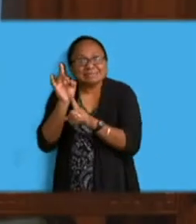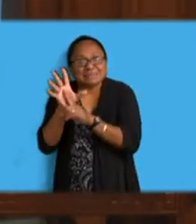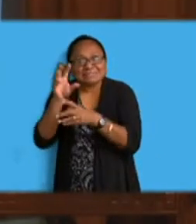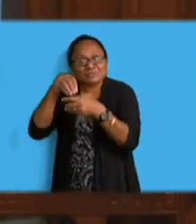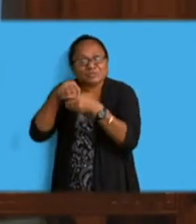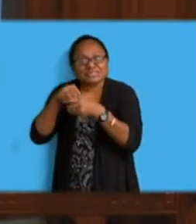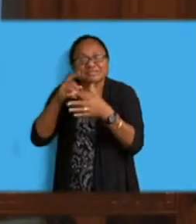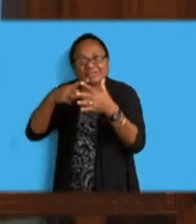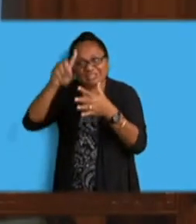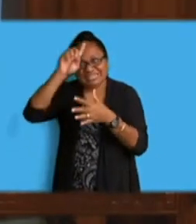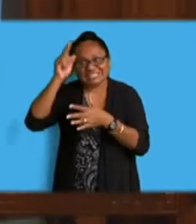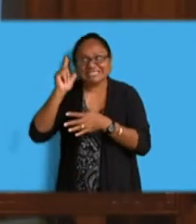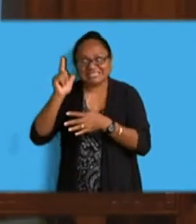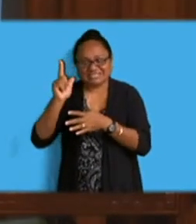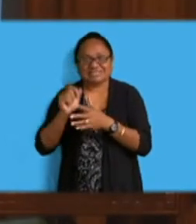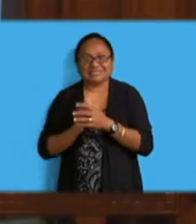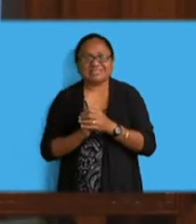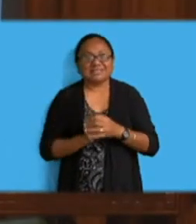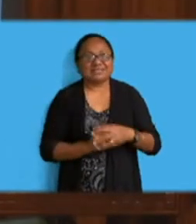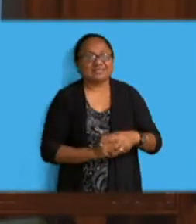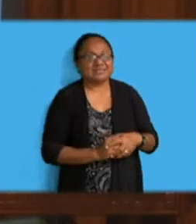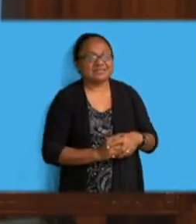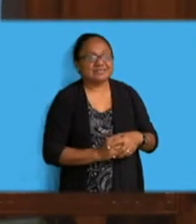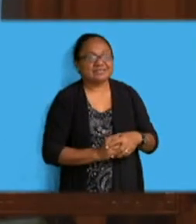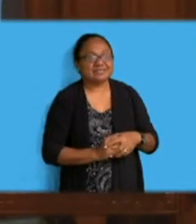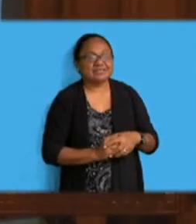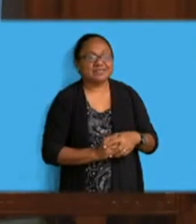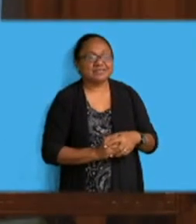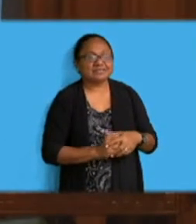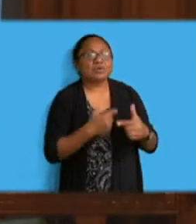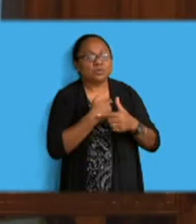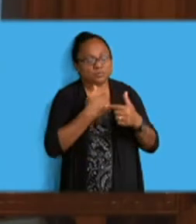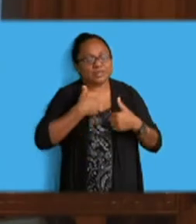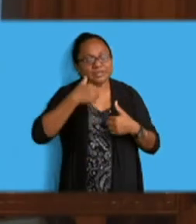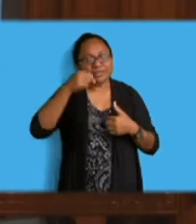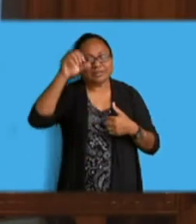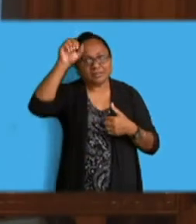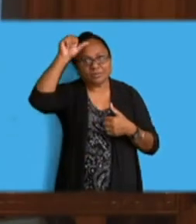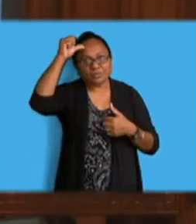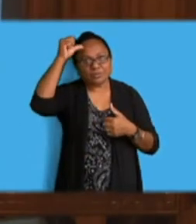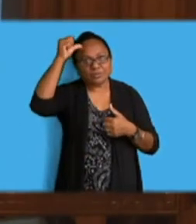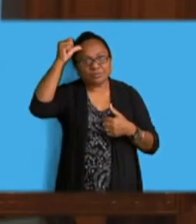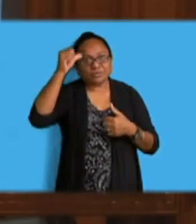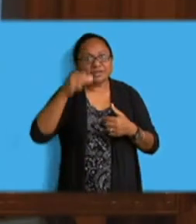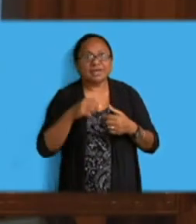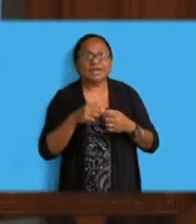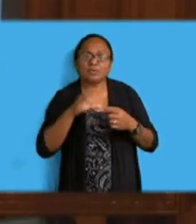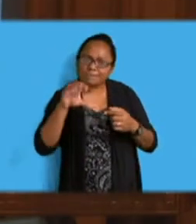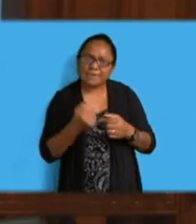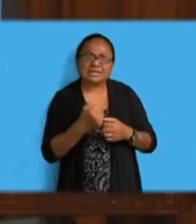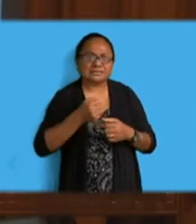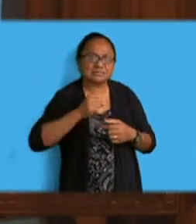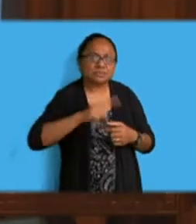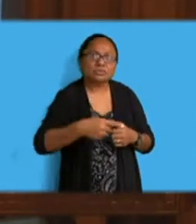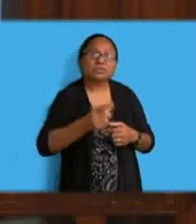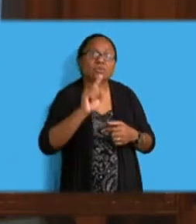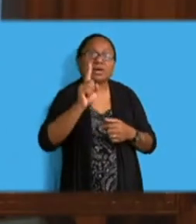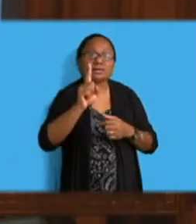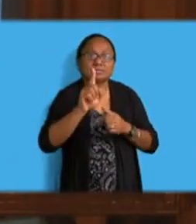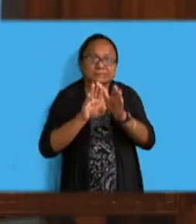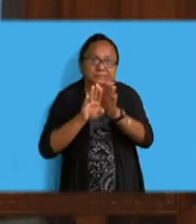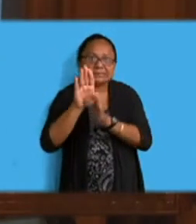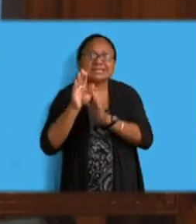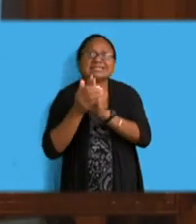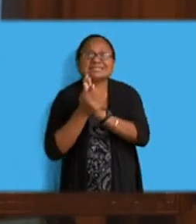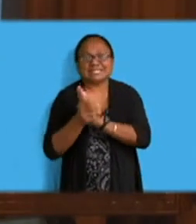teachers. We are mindful that we need to continuously, Honourable Deputy Speaker, continuously upgrade the skills